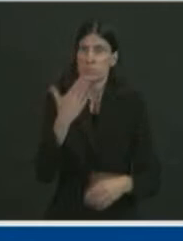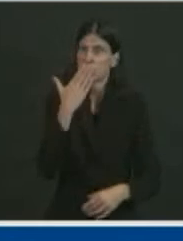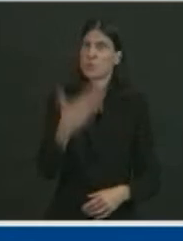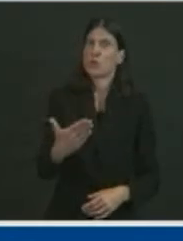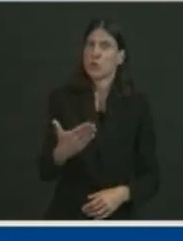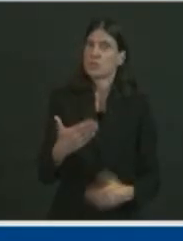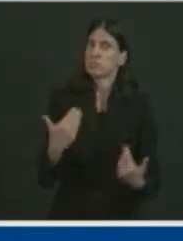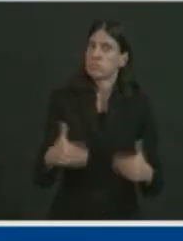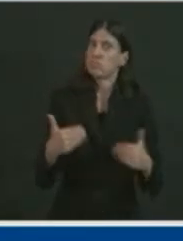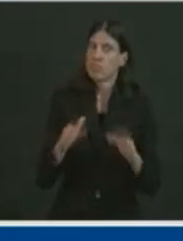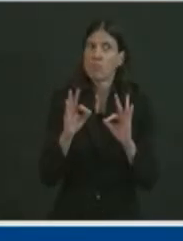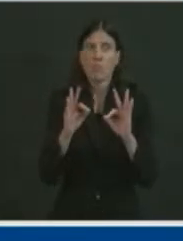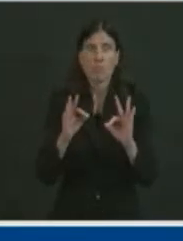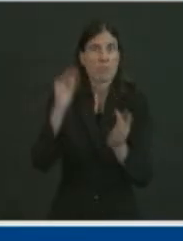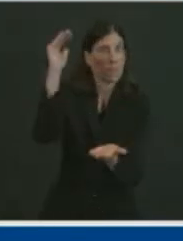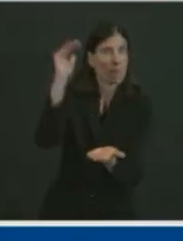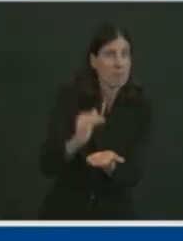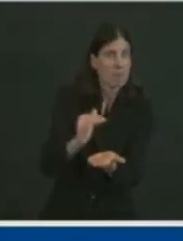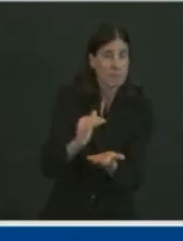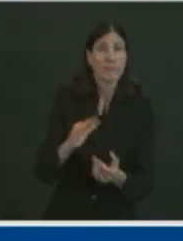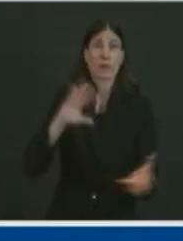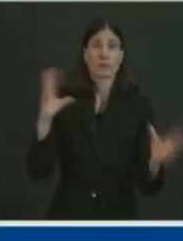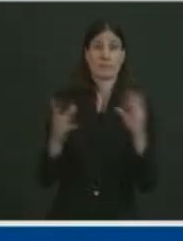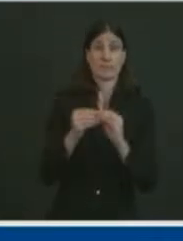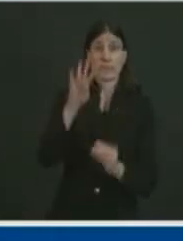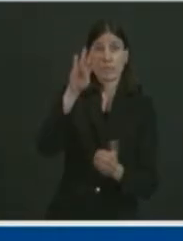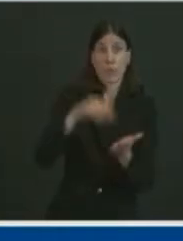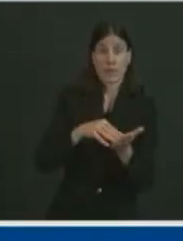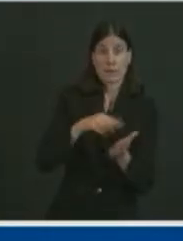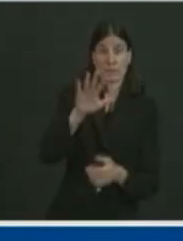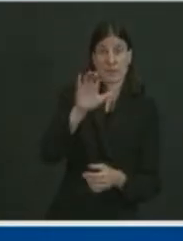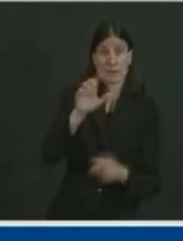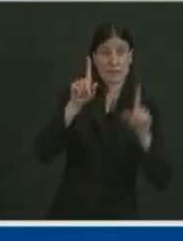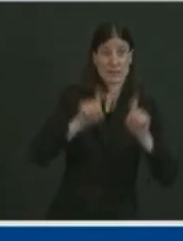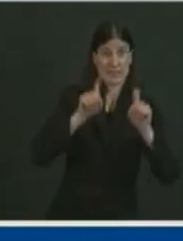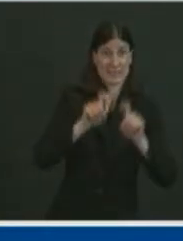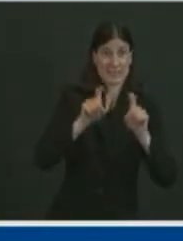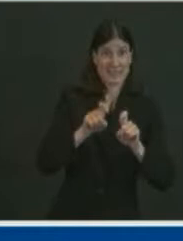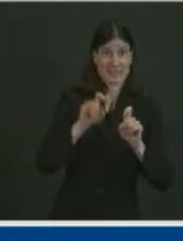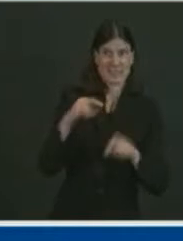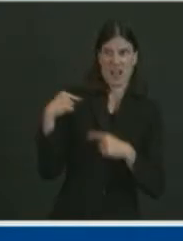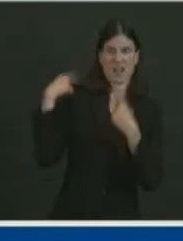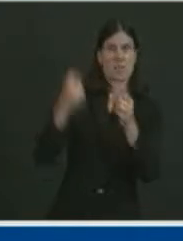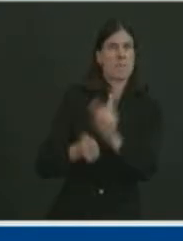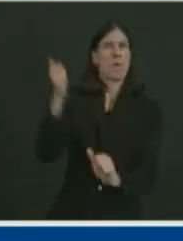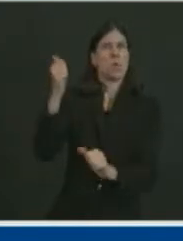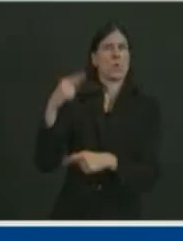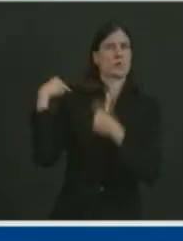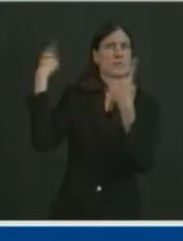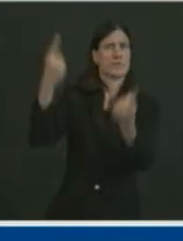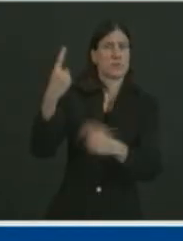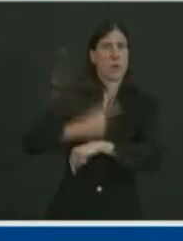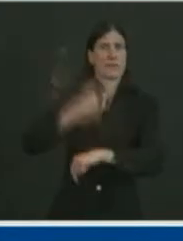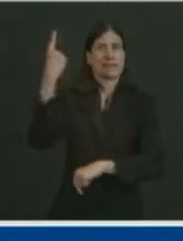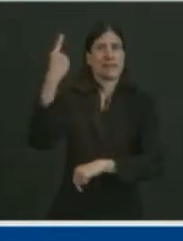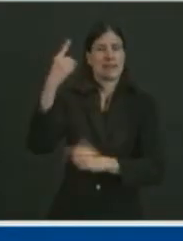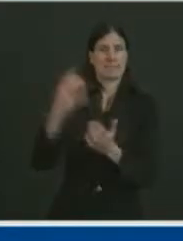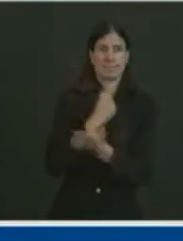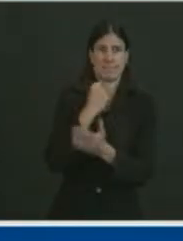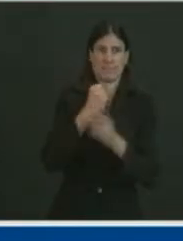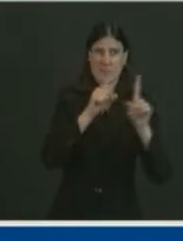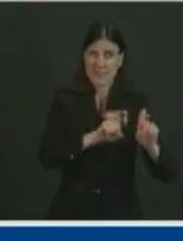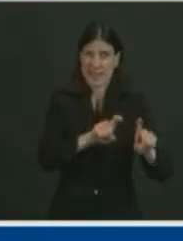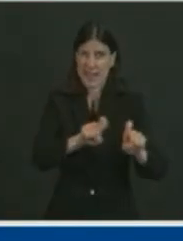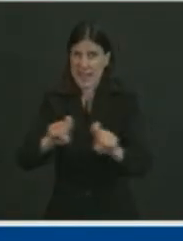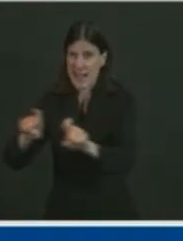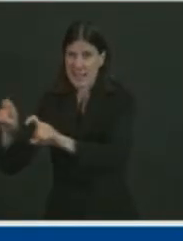tested nearly 4,500 people. That's a record. That's a testing record. Nearly 4,500 people